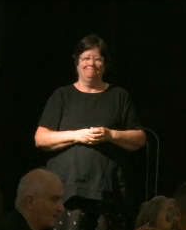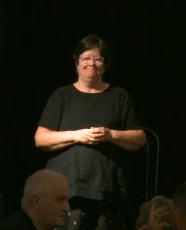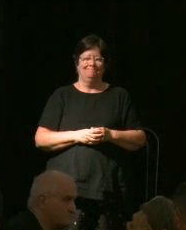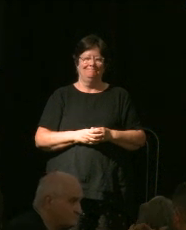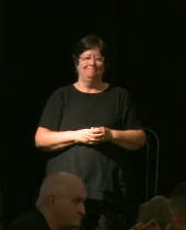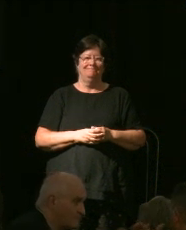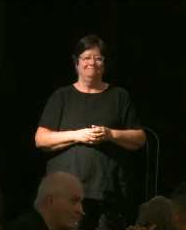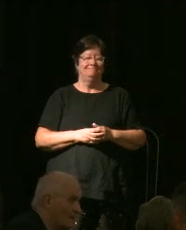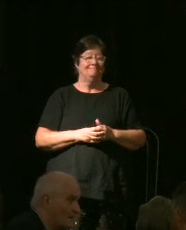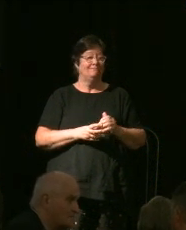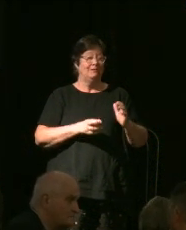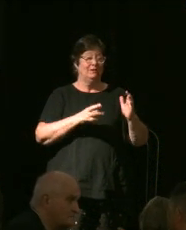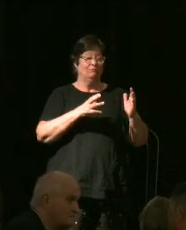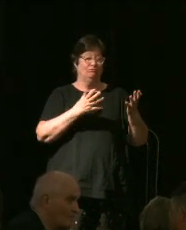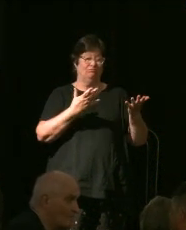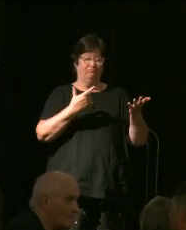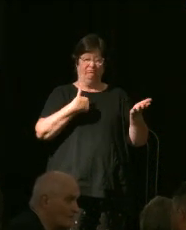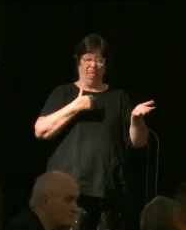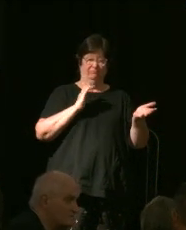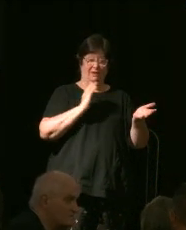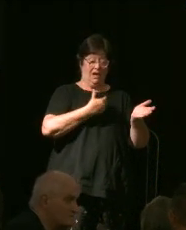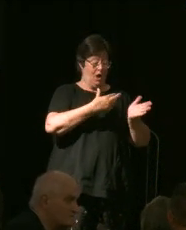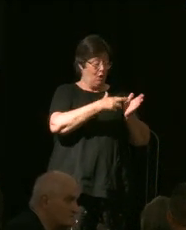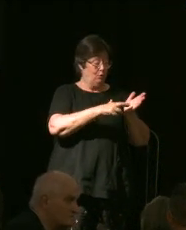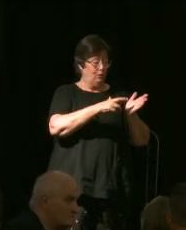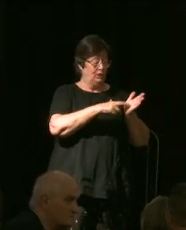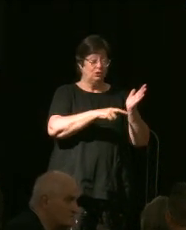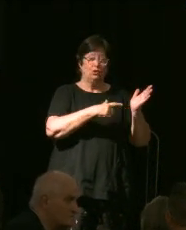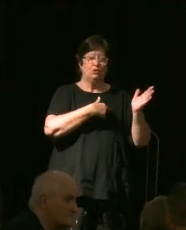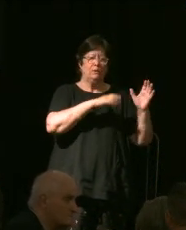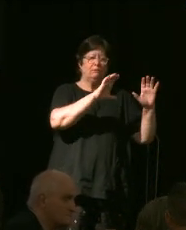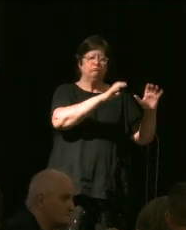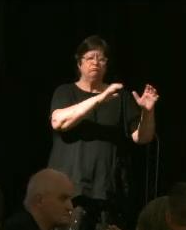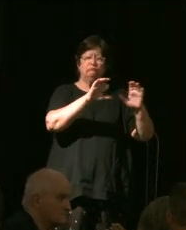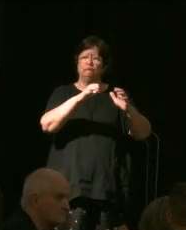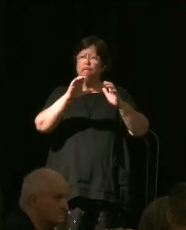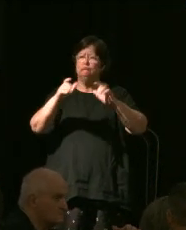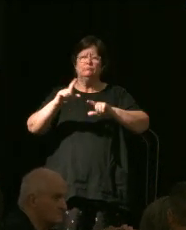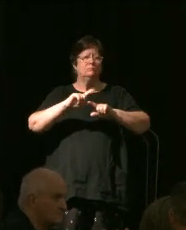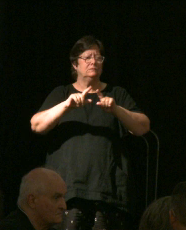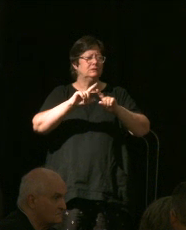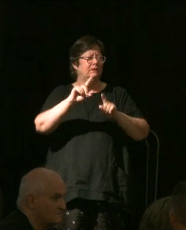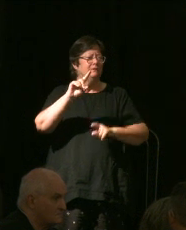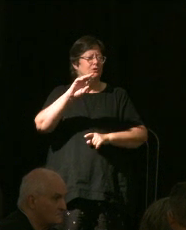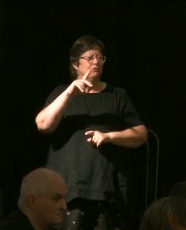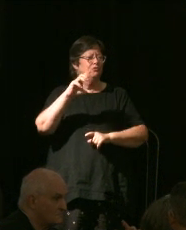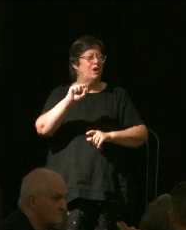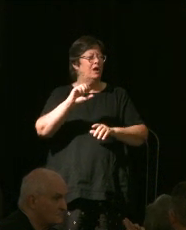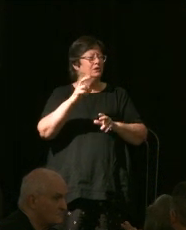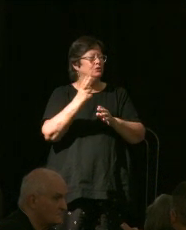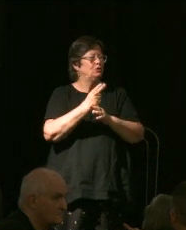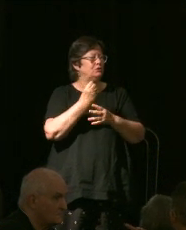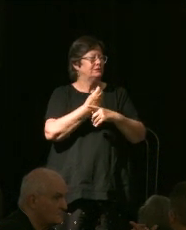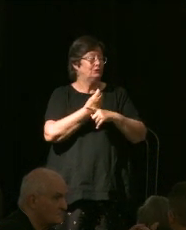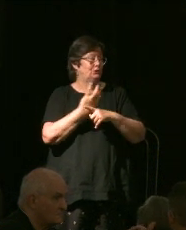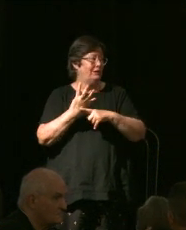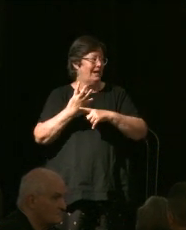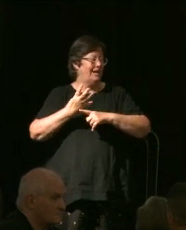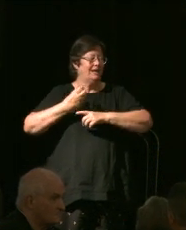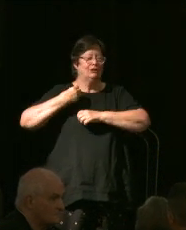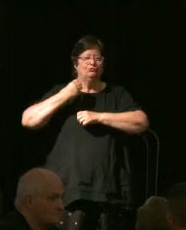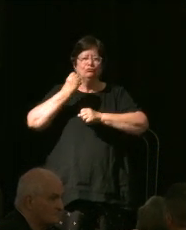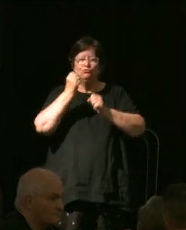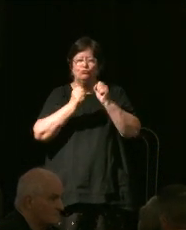In the research field, we can categorize drugs using genetic strategies